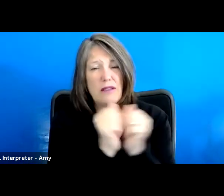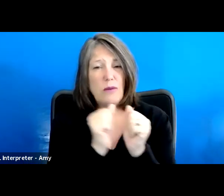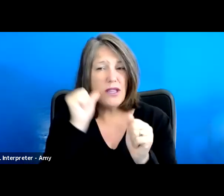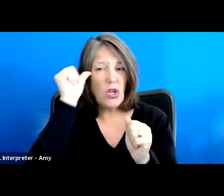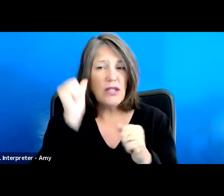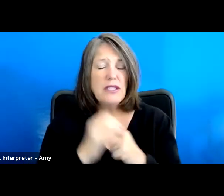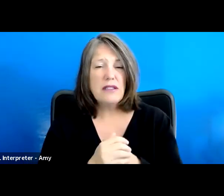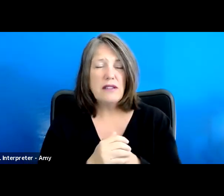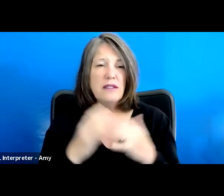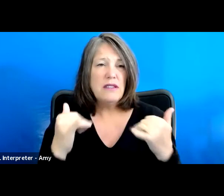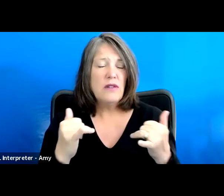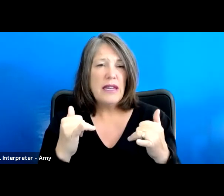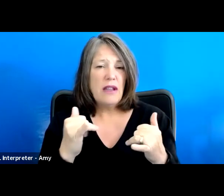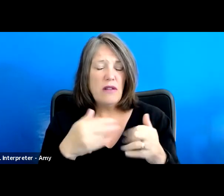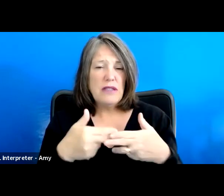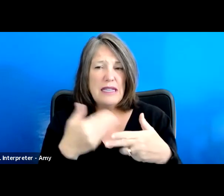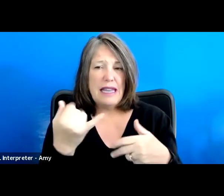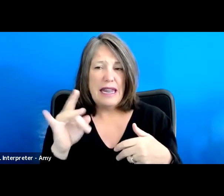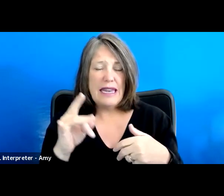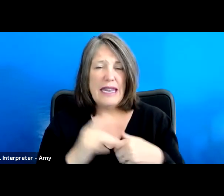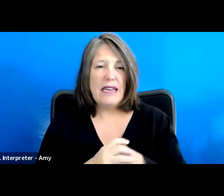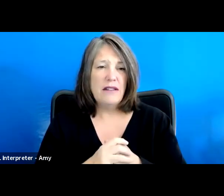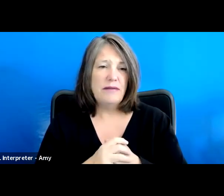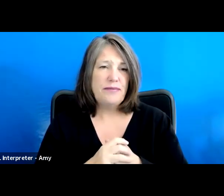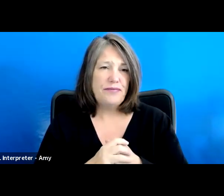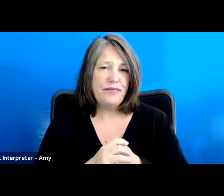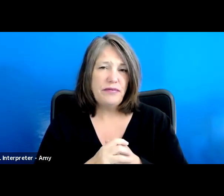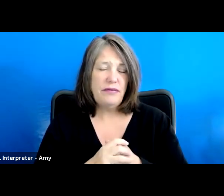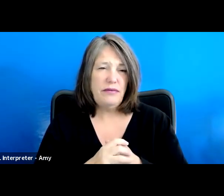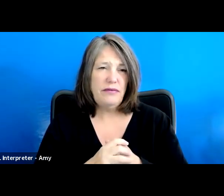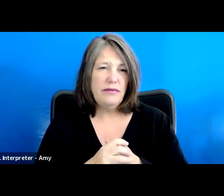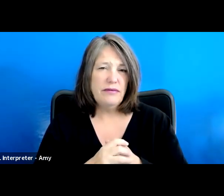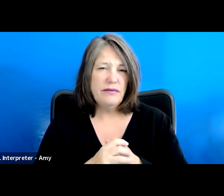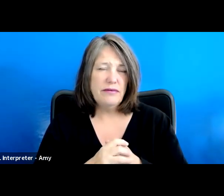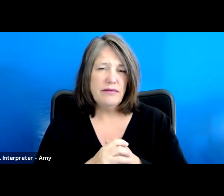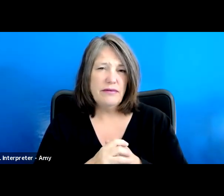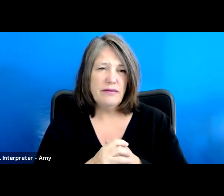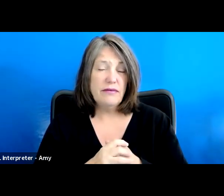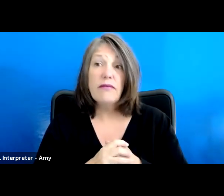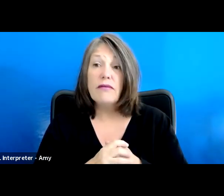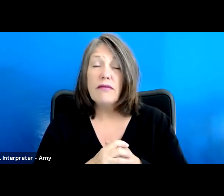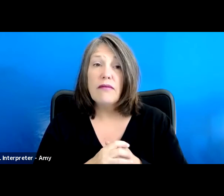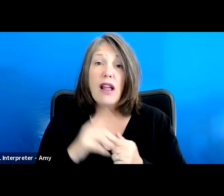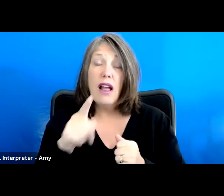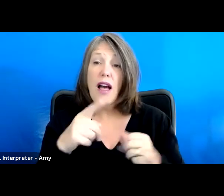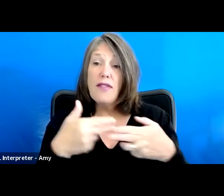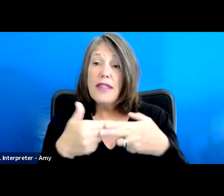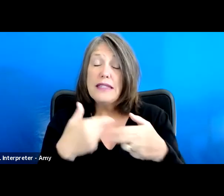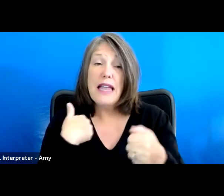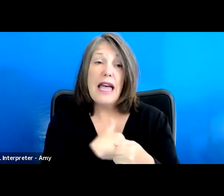Go to slide 18, please. And on this slide, you see